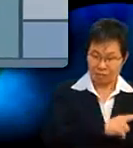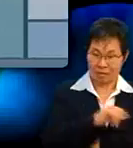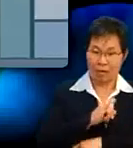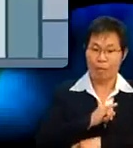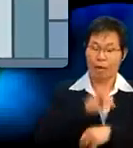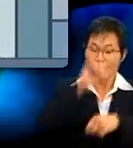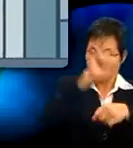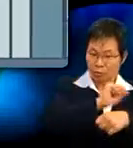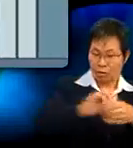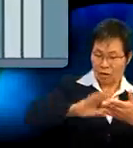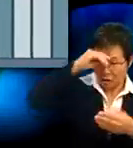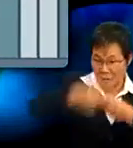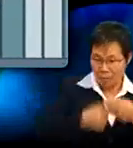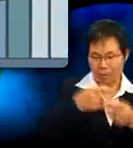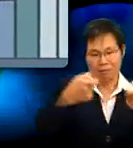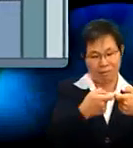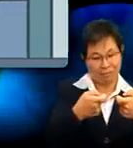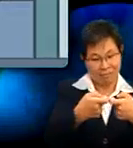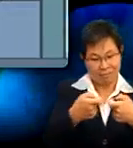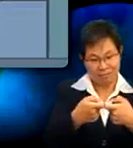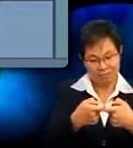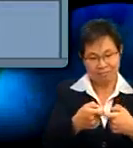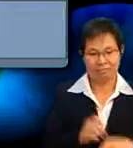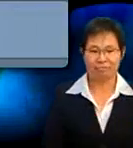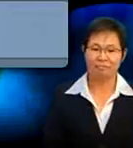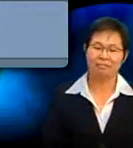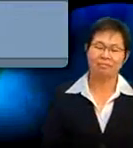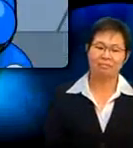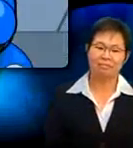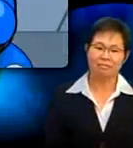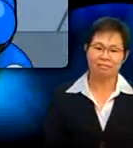Today, our mission is to learn about electricity.